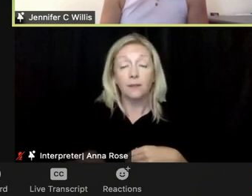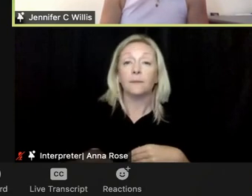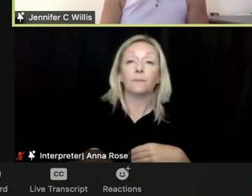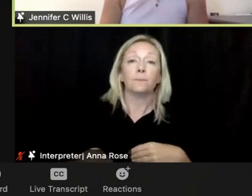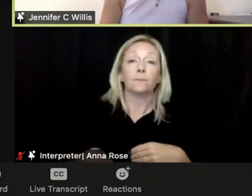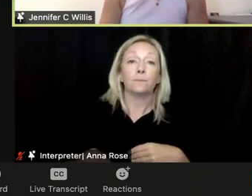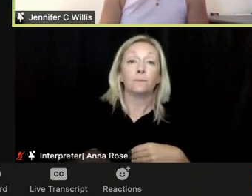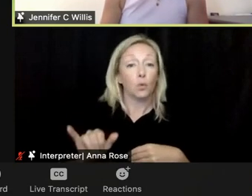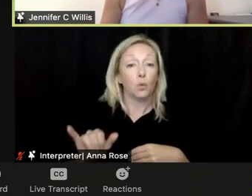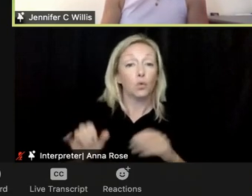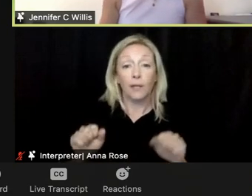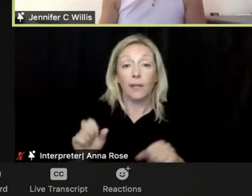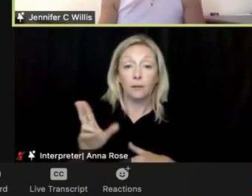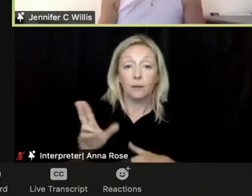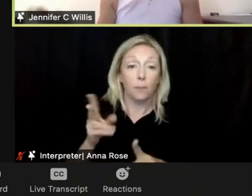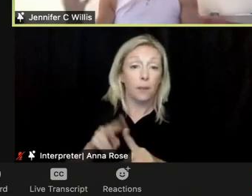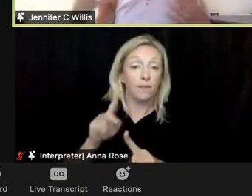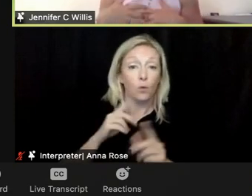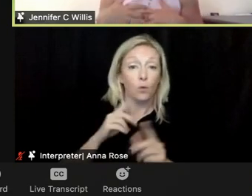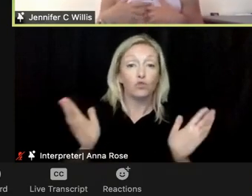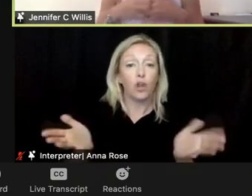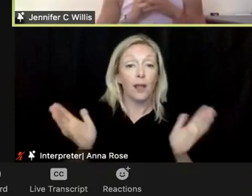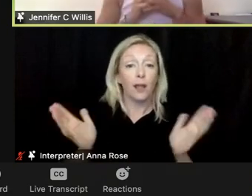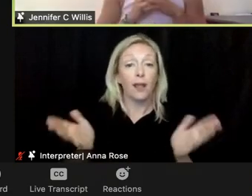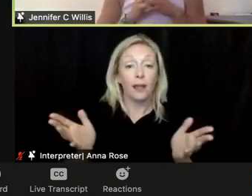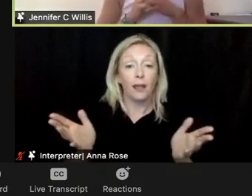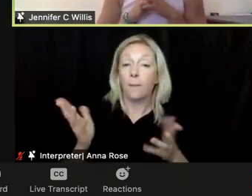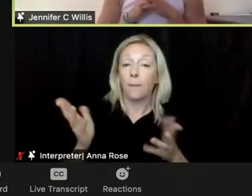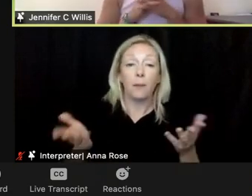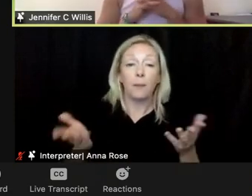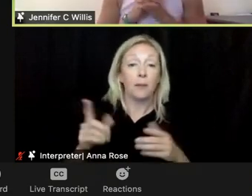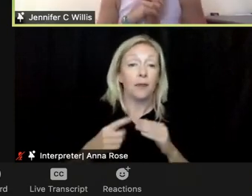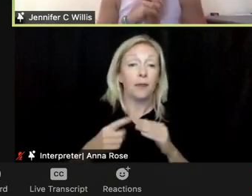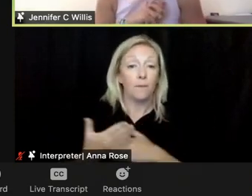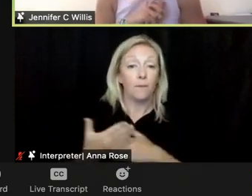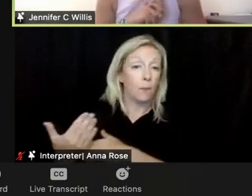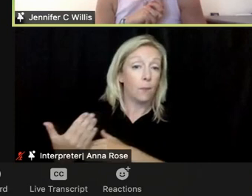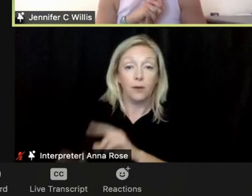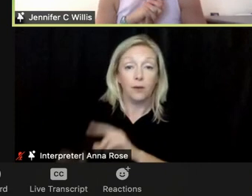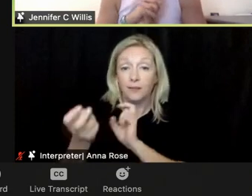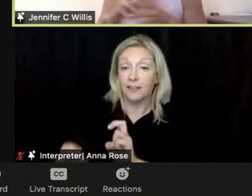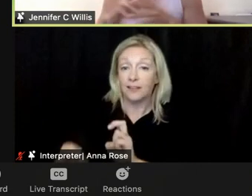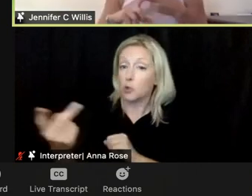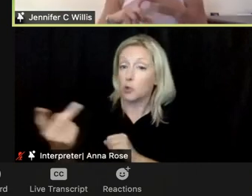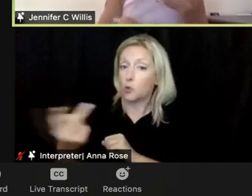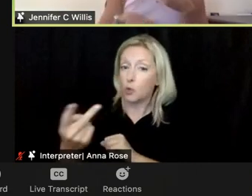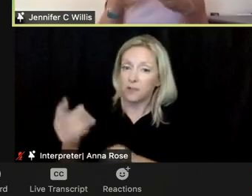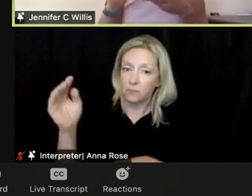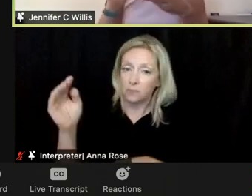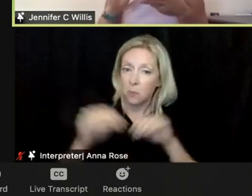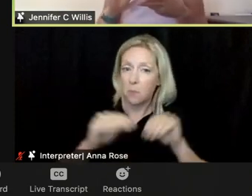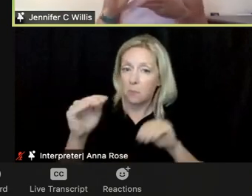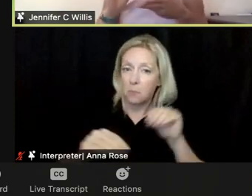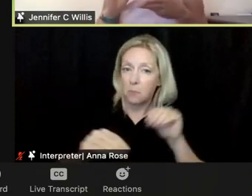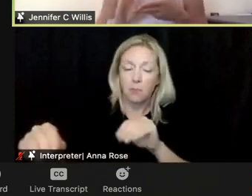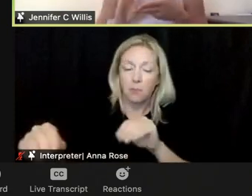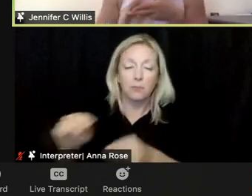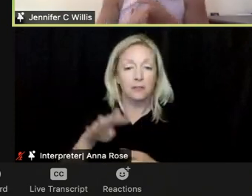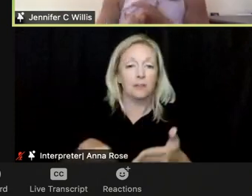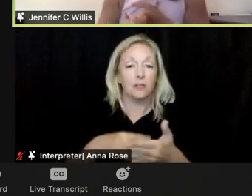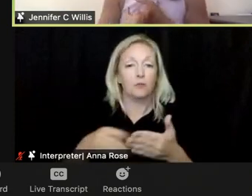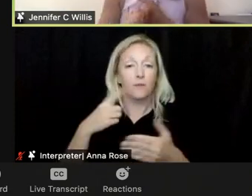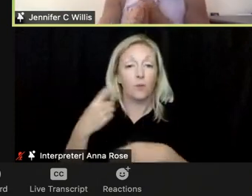for conversations, incorporating sitting down with the child at the beginning of the day and building the schedule of their day, providing